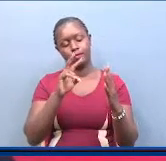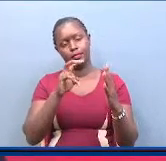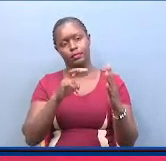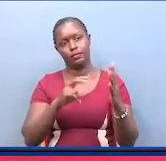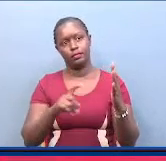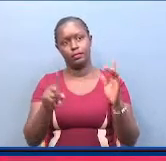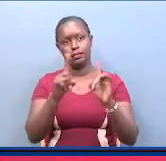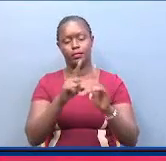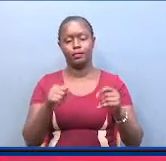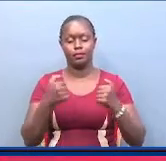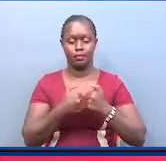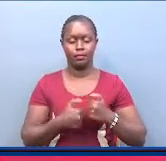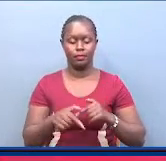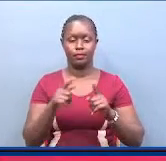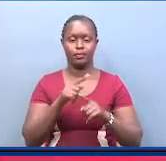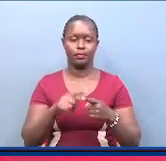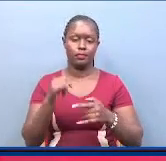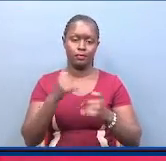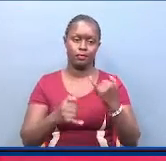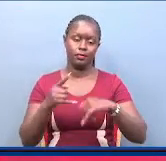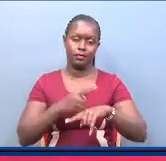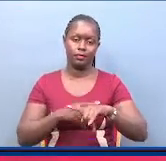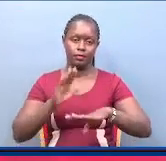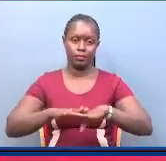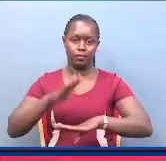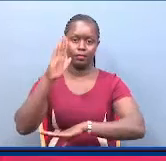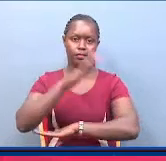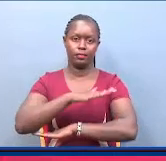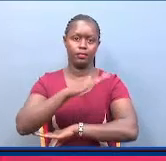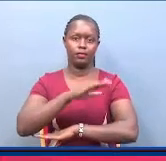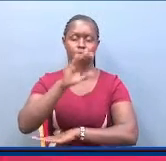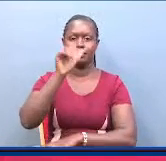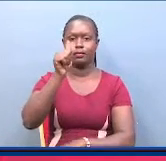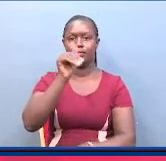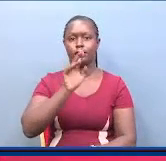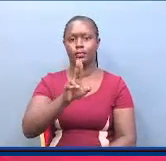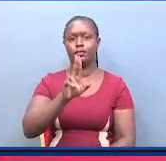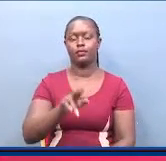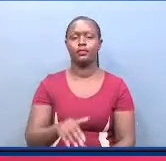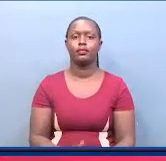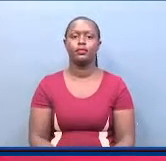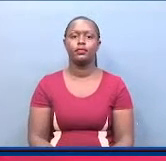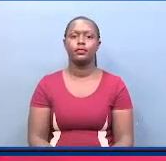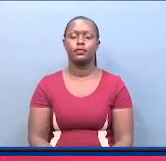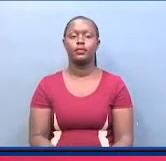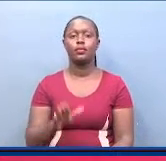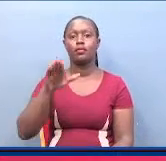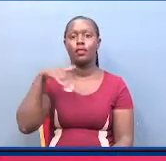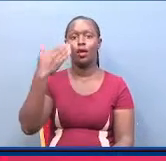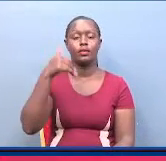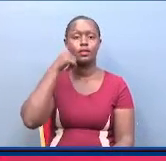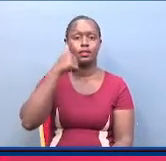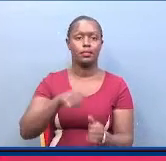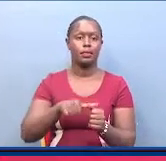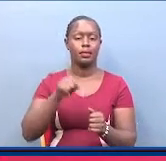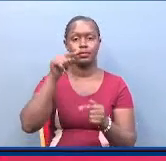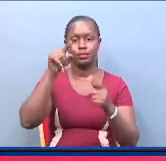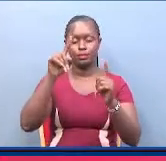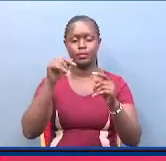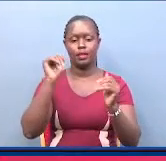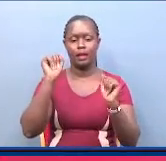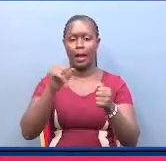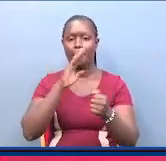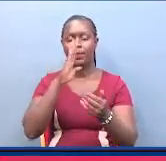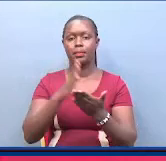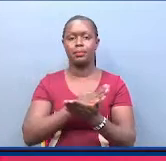final stretch. Good evening. I'm Abubakar Abdullahi. Welcome to the broadcast. As always, remember, you can be part of this discussion. Send